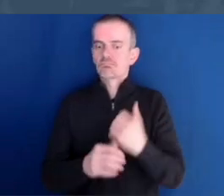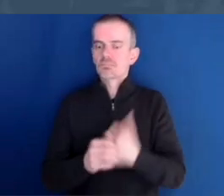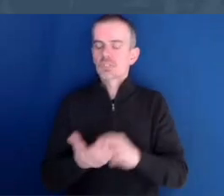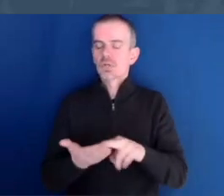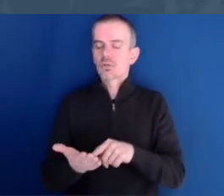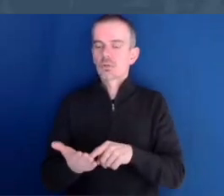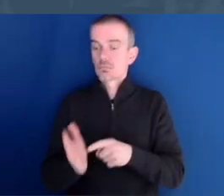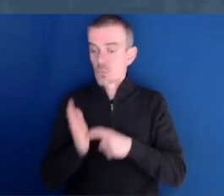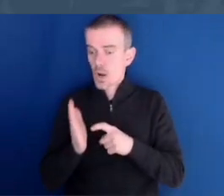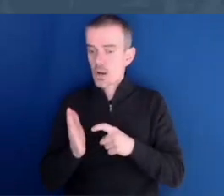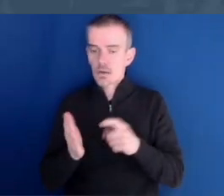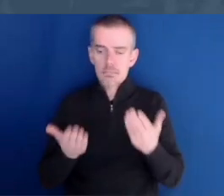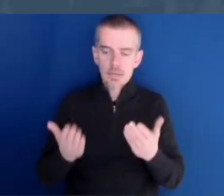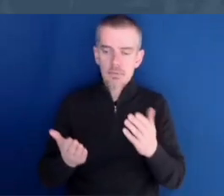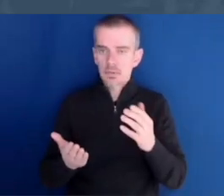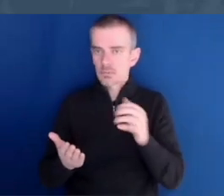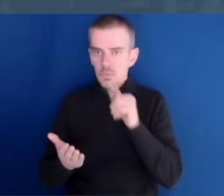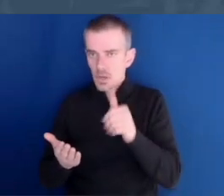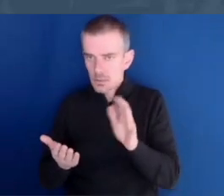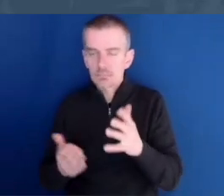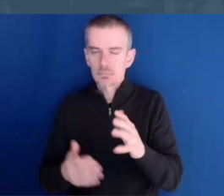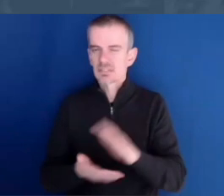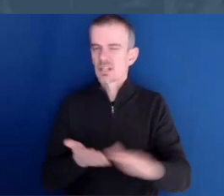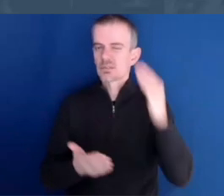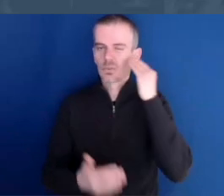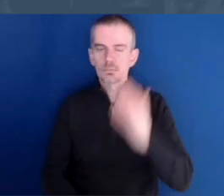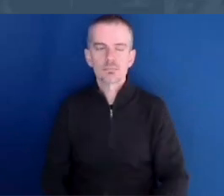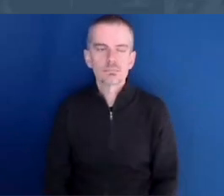is helpful. So